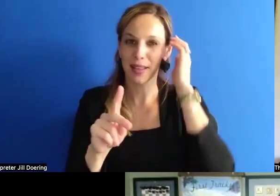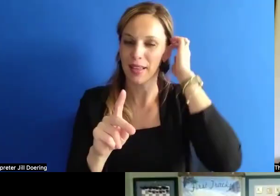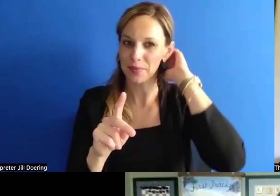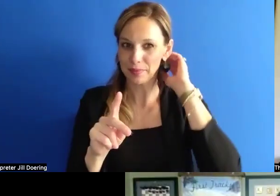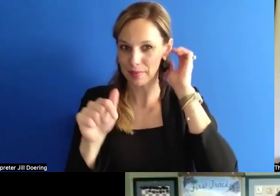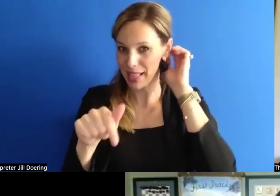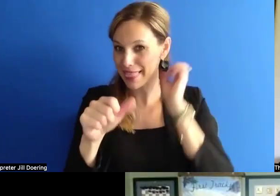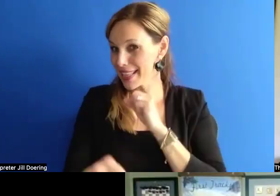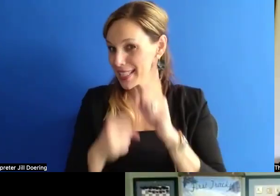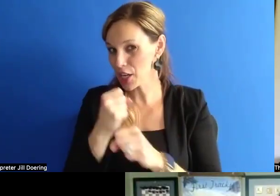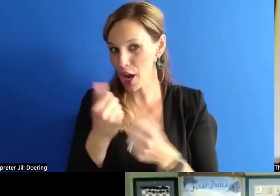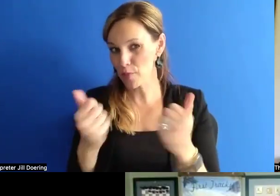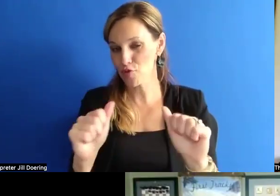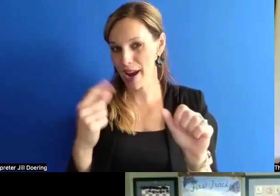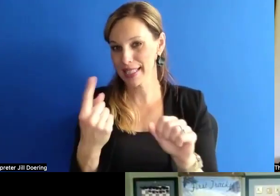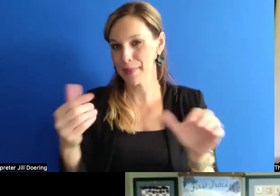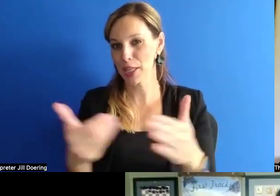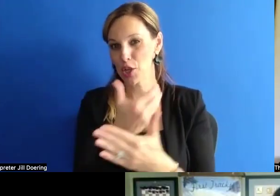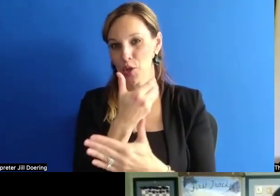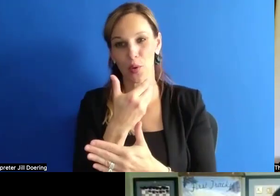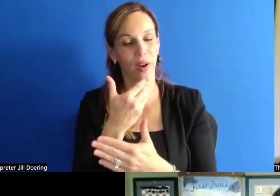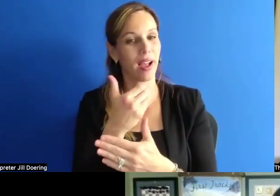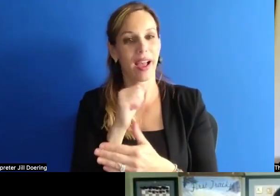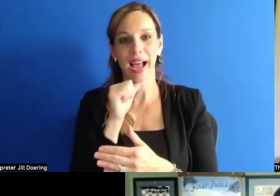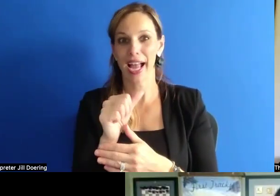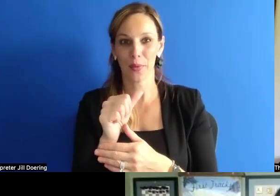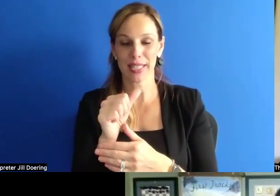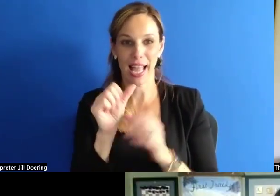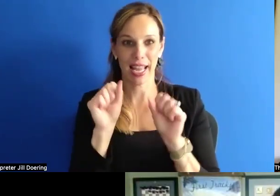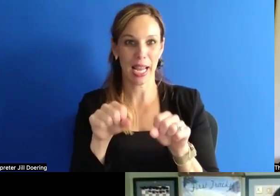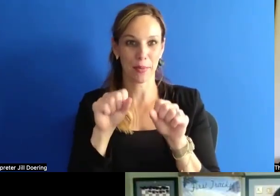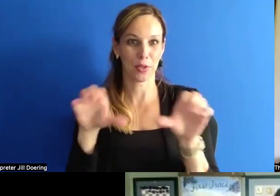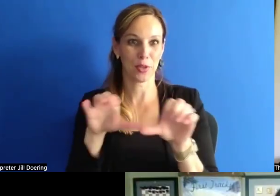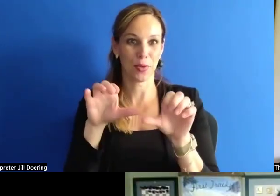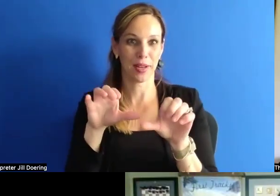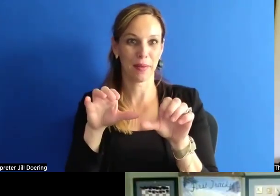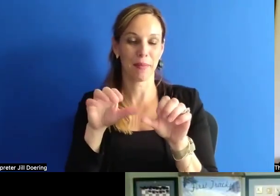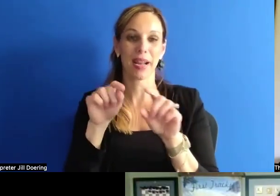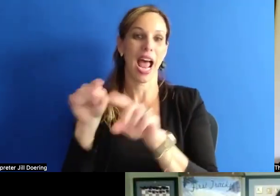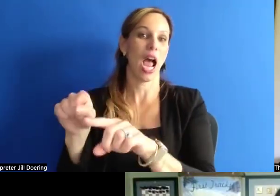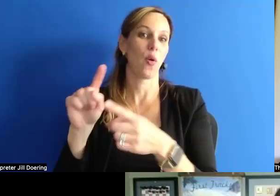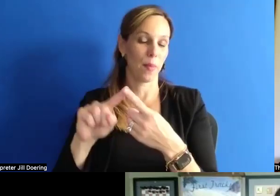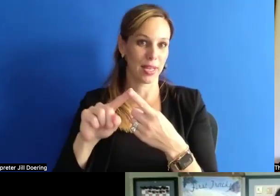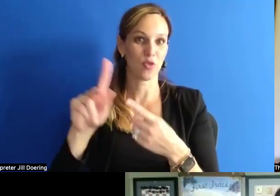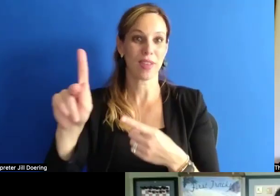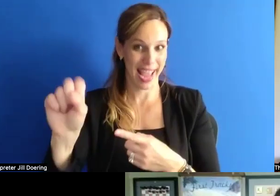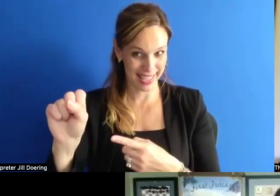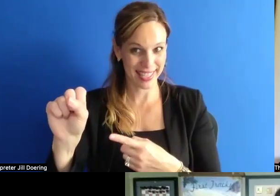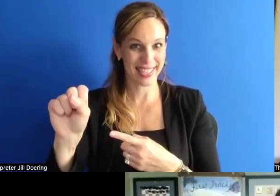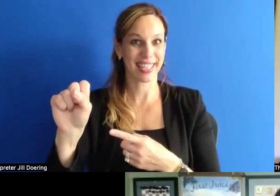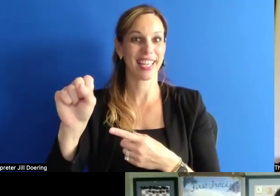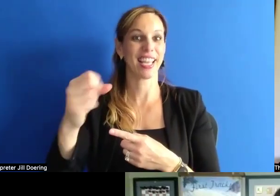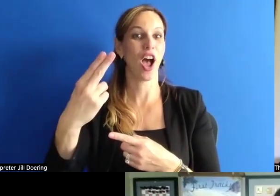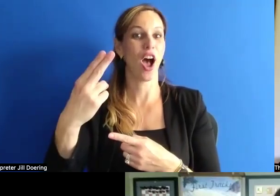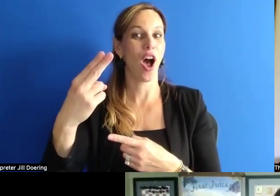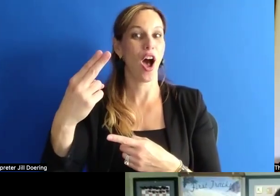trying something new because I could not make it the last year. So I will be at Kansas City Hallmark Christmas